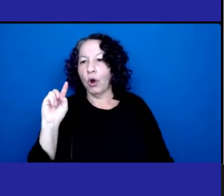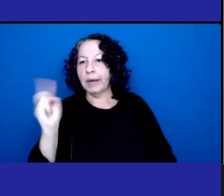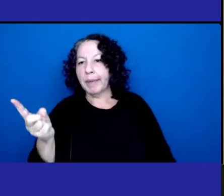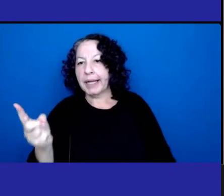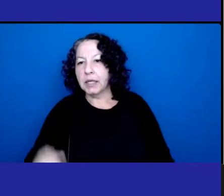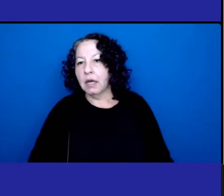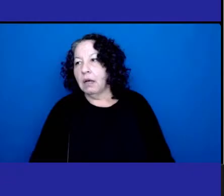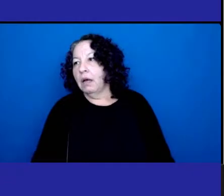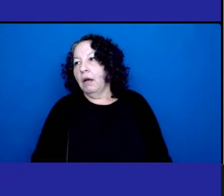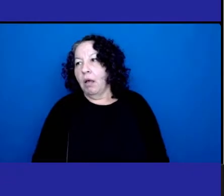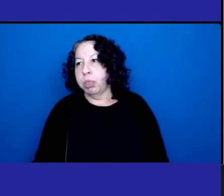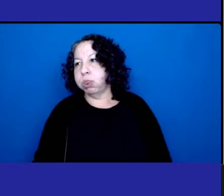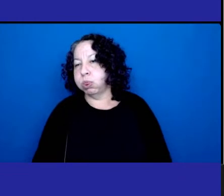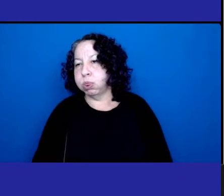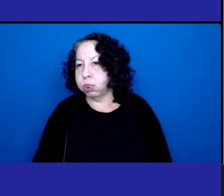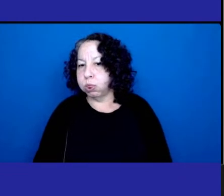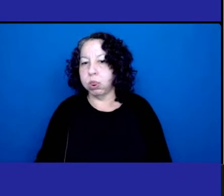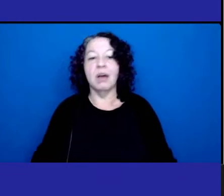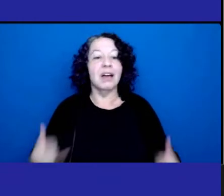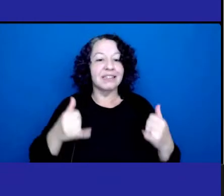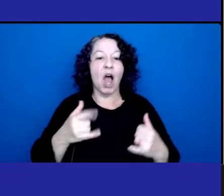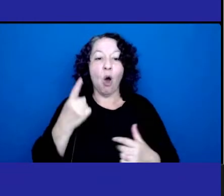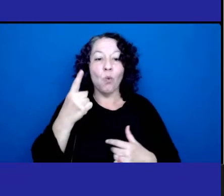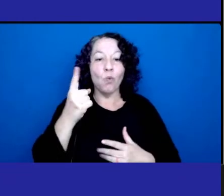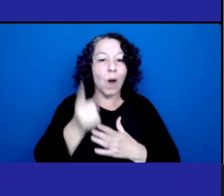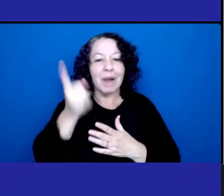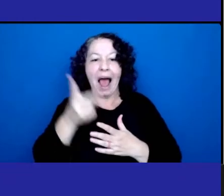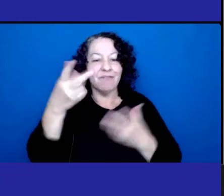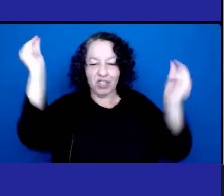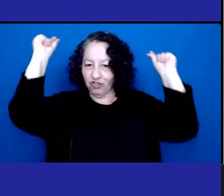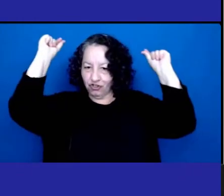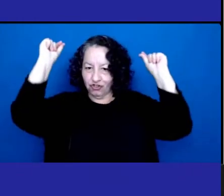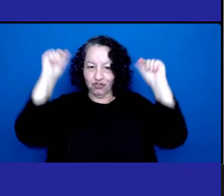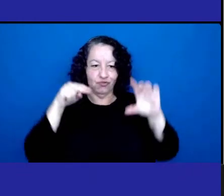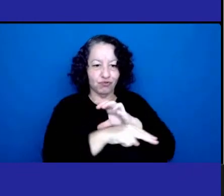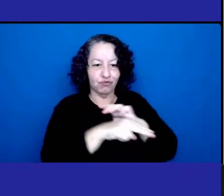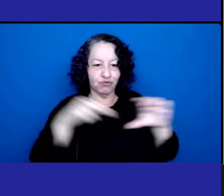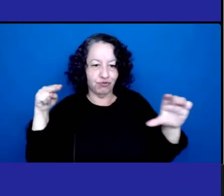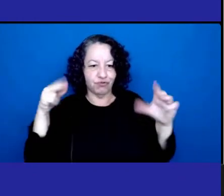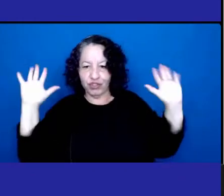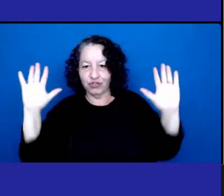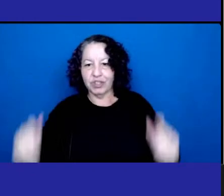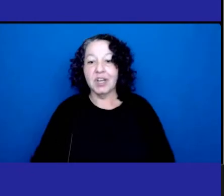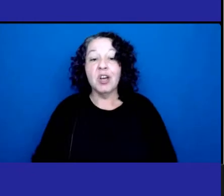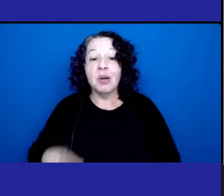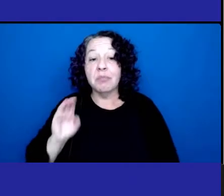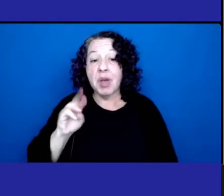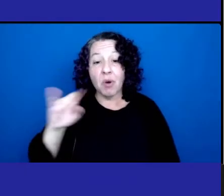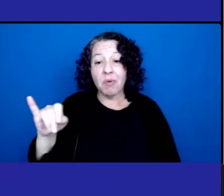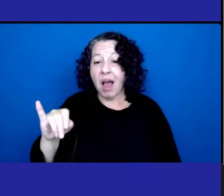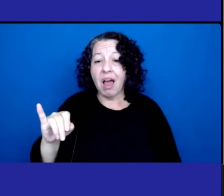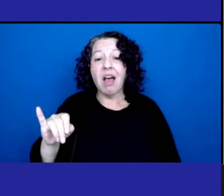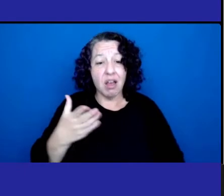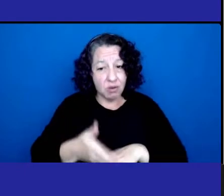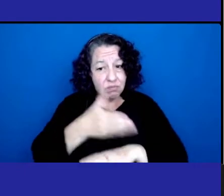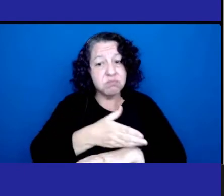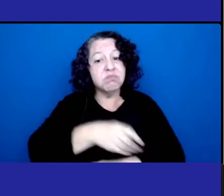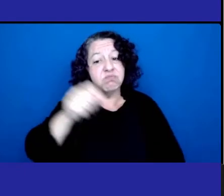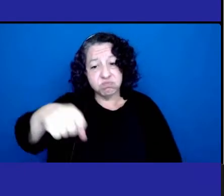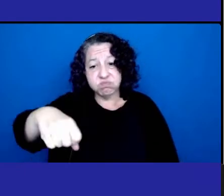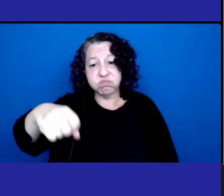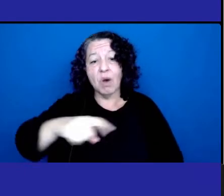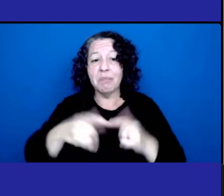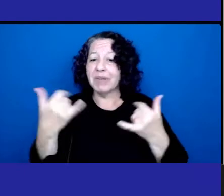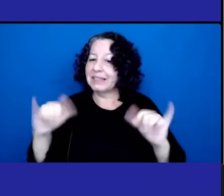now, zzz, a minute and a half and you're out. Yeah. But the MRIs they're getting better, but it's still,